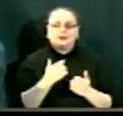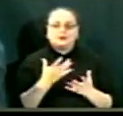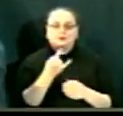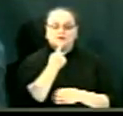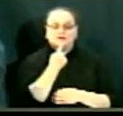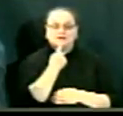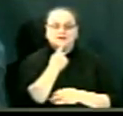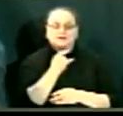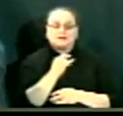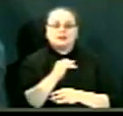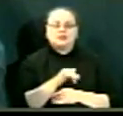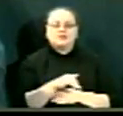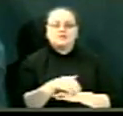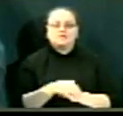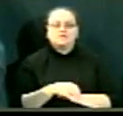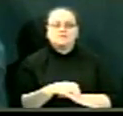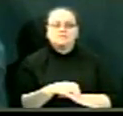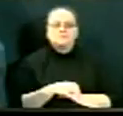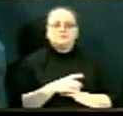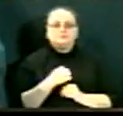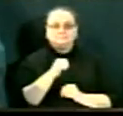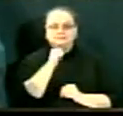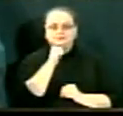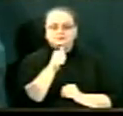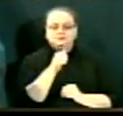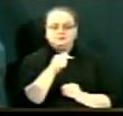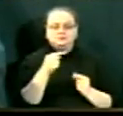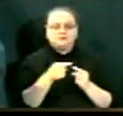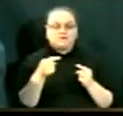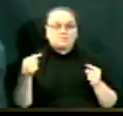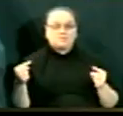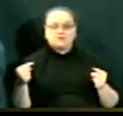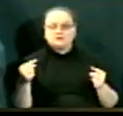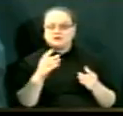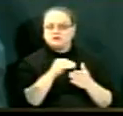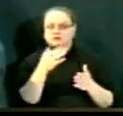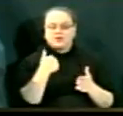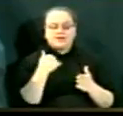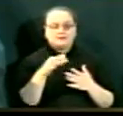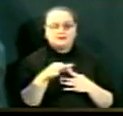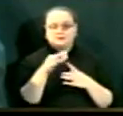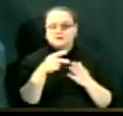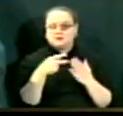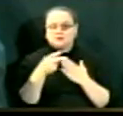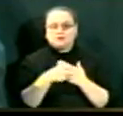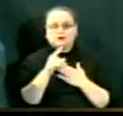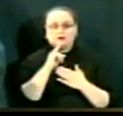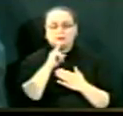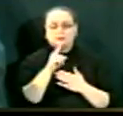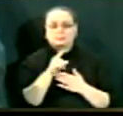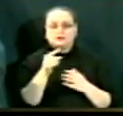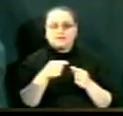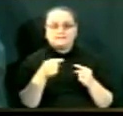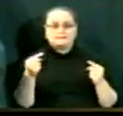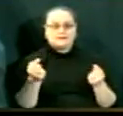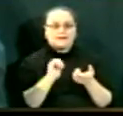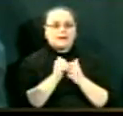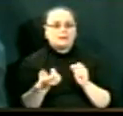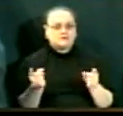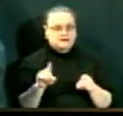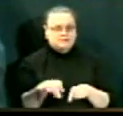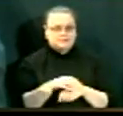say that I am not opposed to students having a special program. I am very opposed to how this happened.